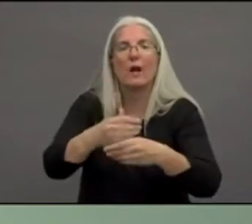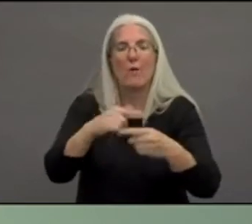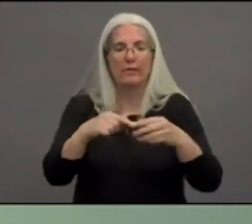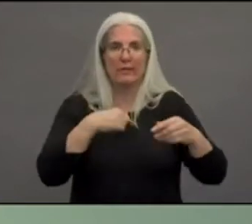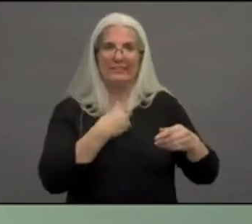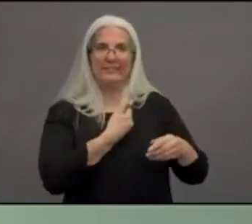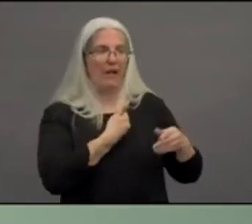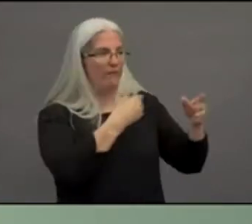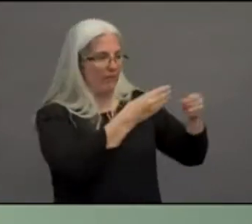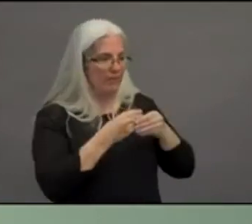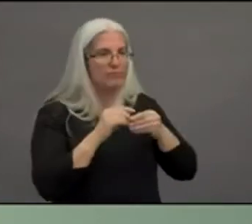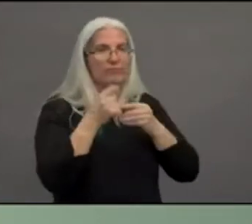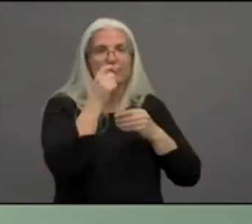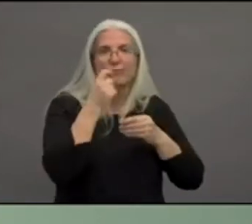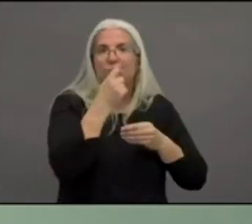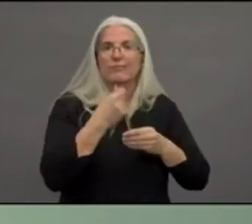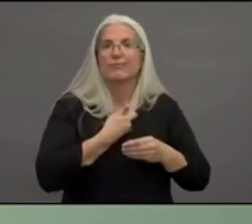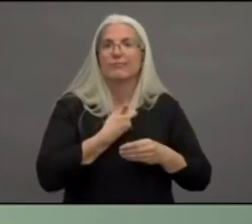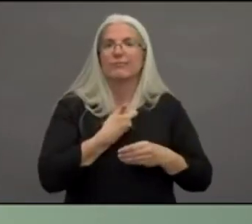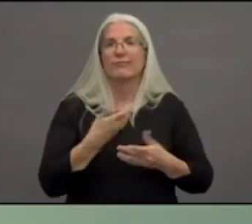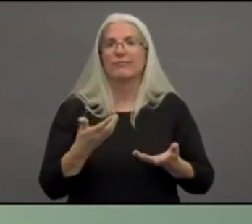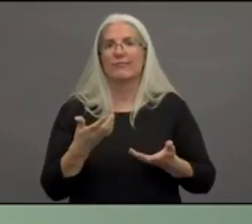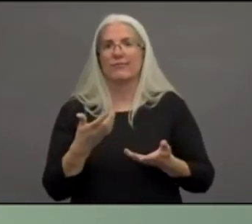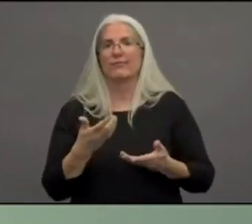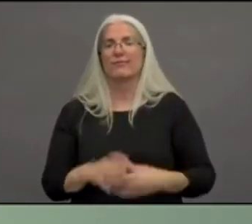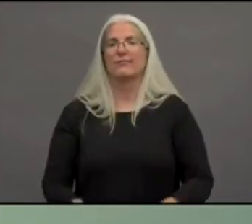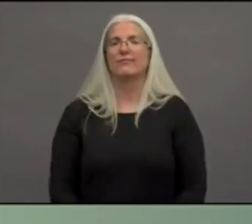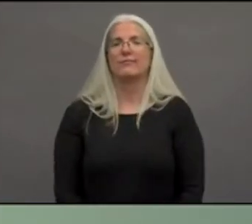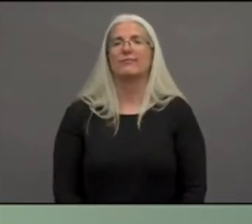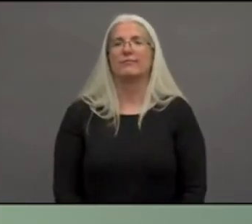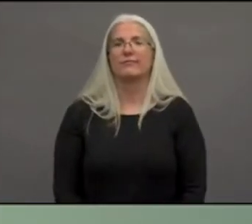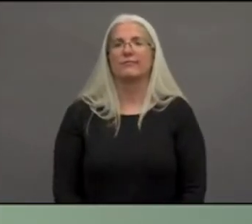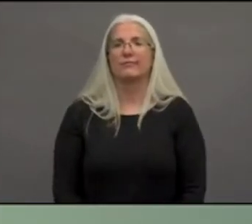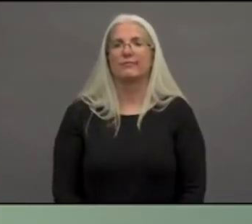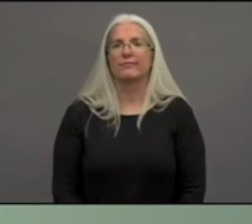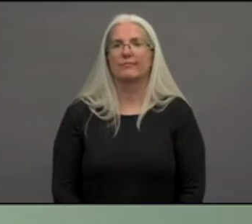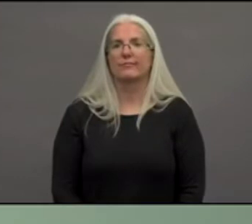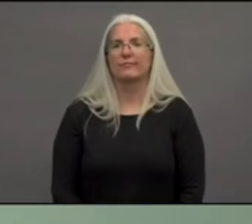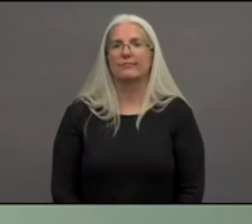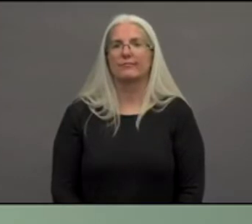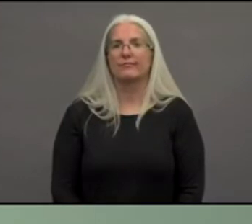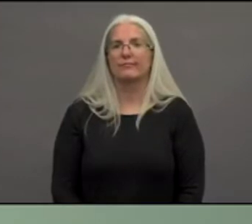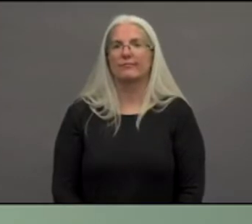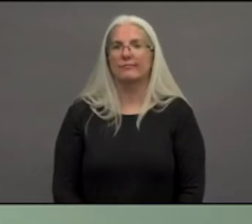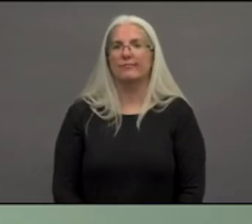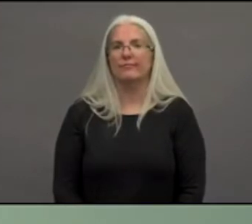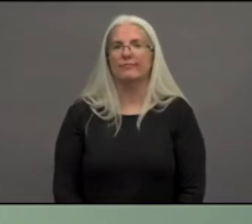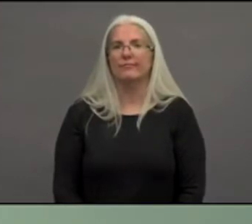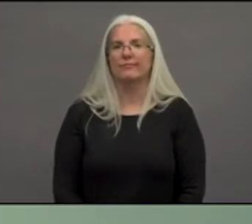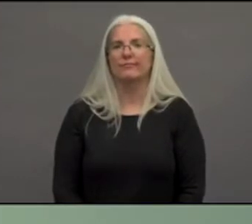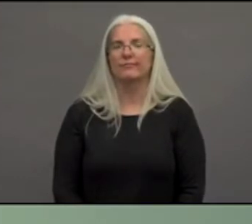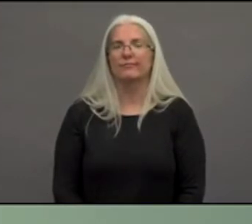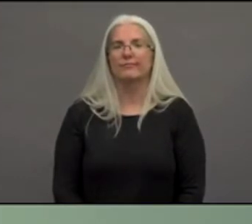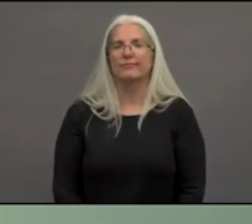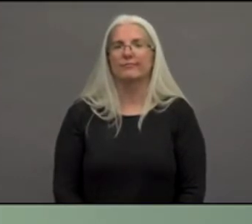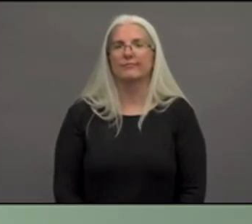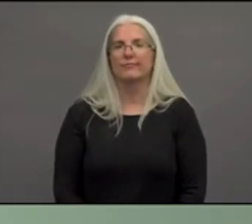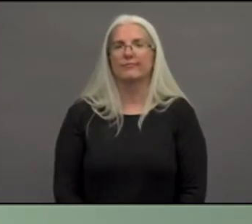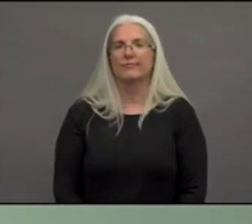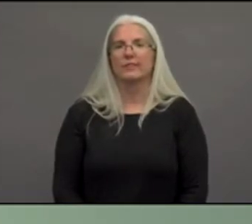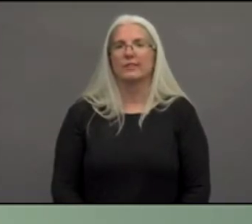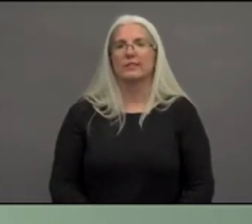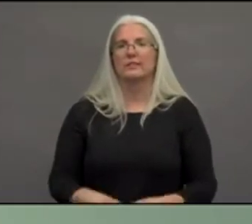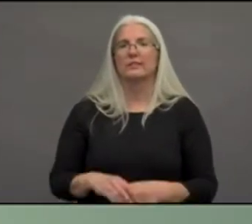thing we were handed a swab, and the bag was delivered via a mechanical gripping tool. The entire experience